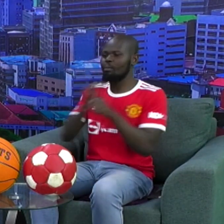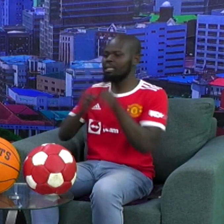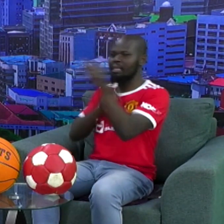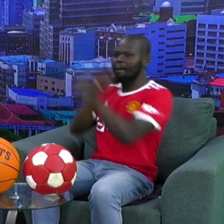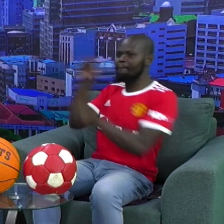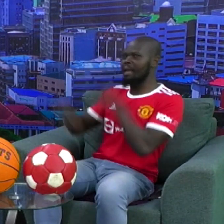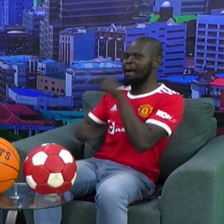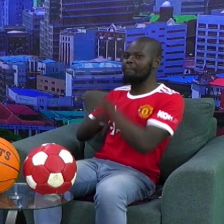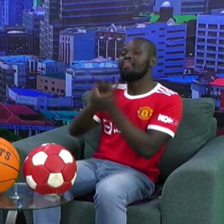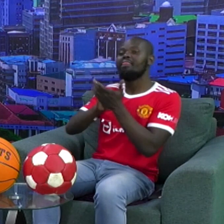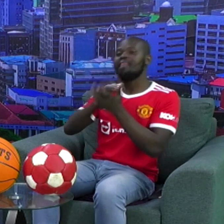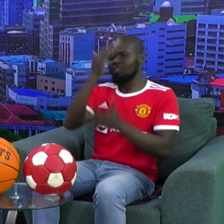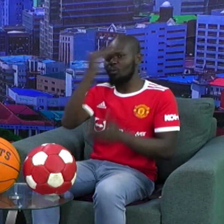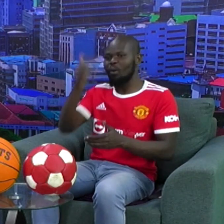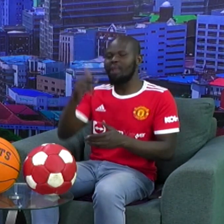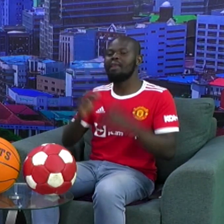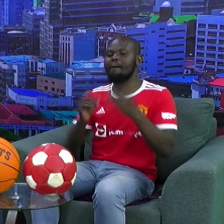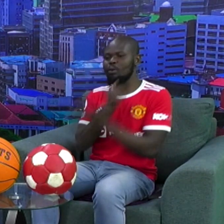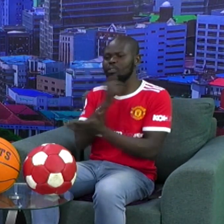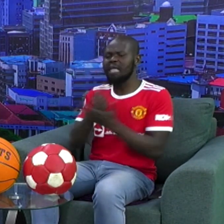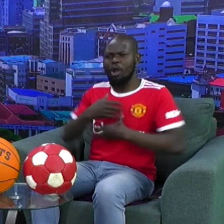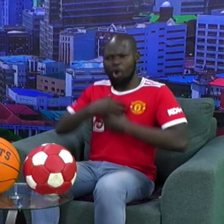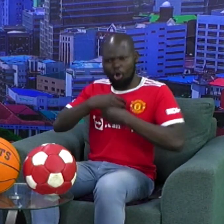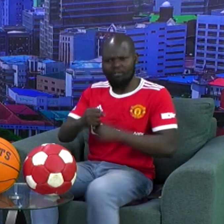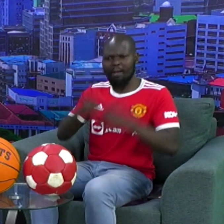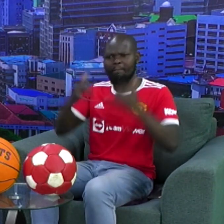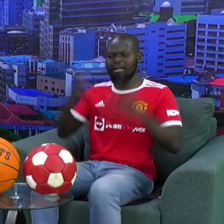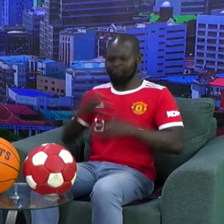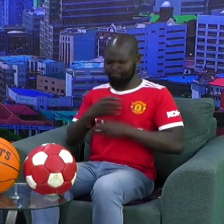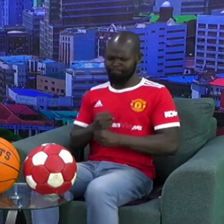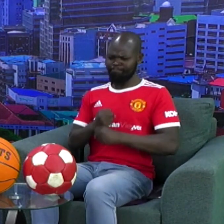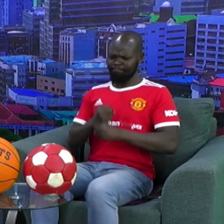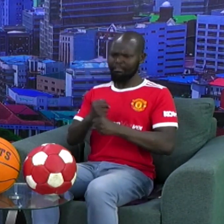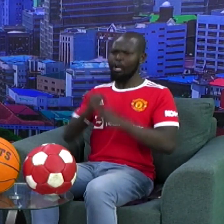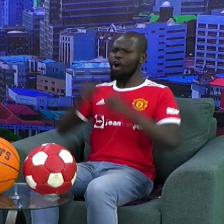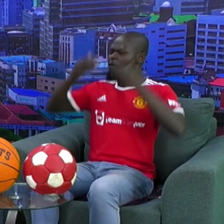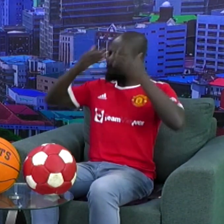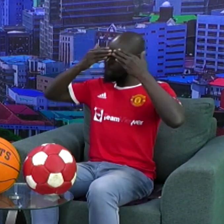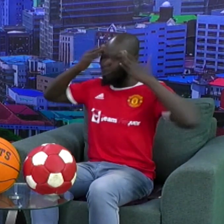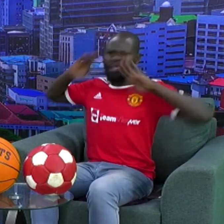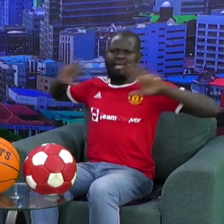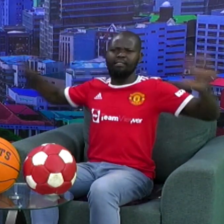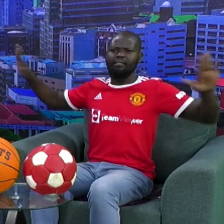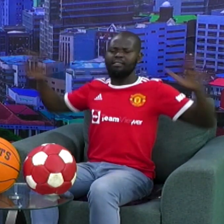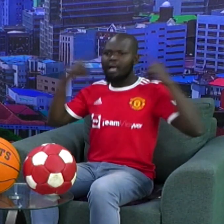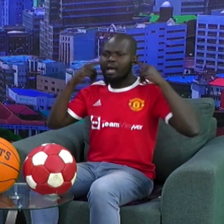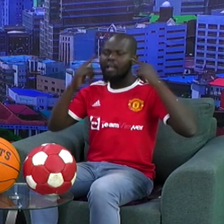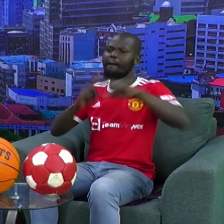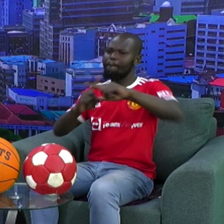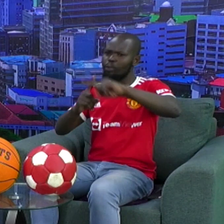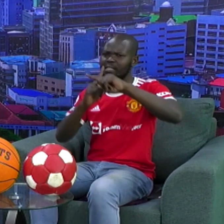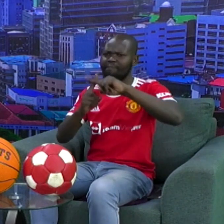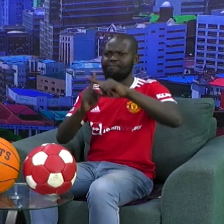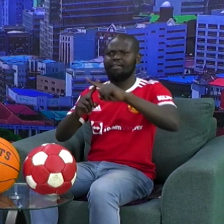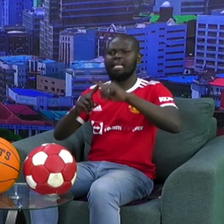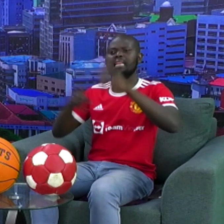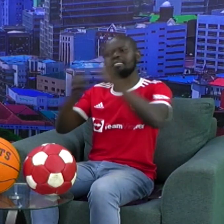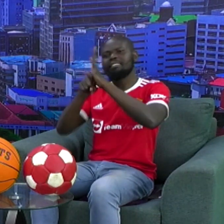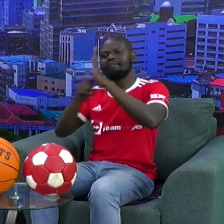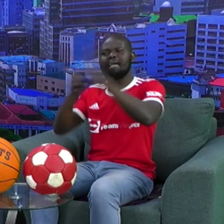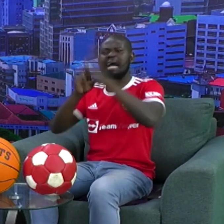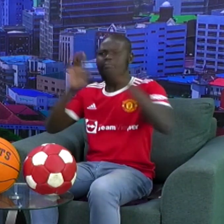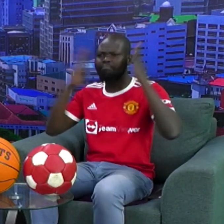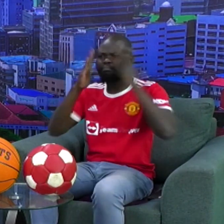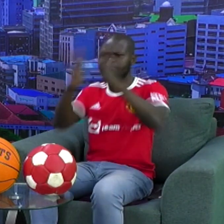patient, and the coaches are not really playing a blame game. They are really focusing, and